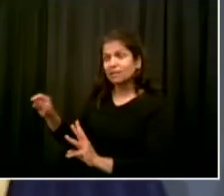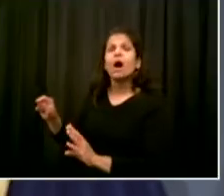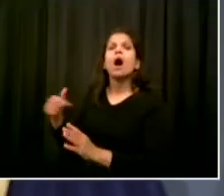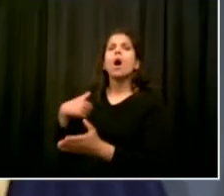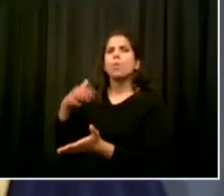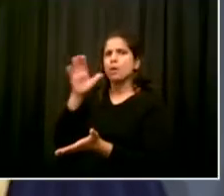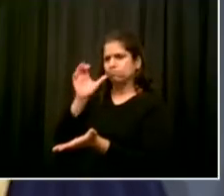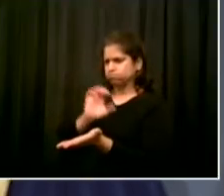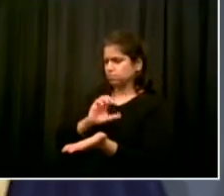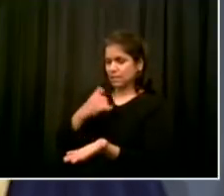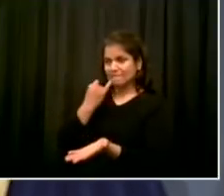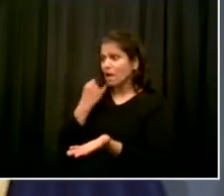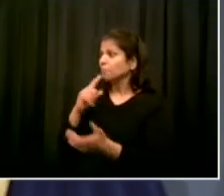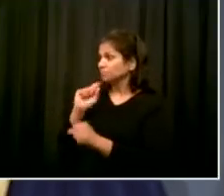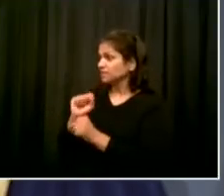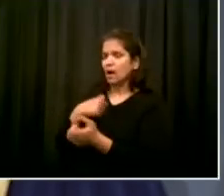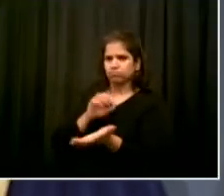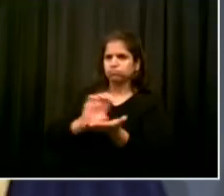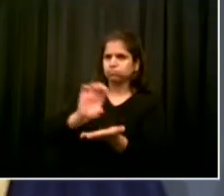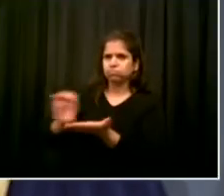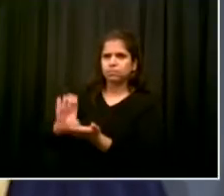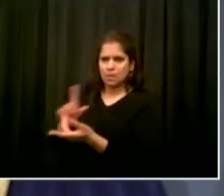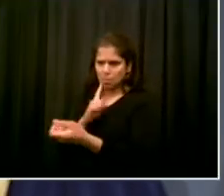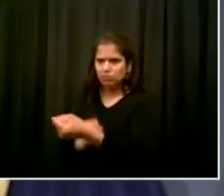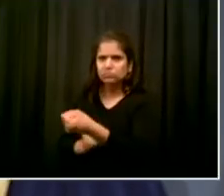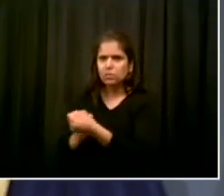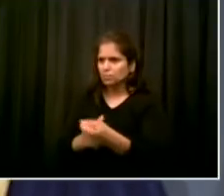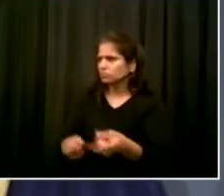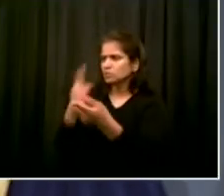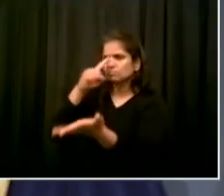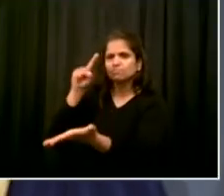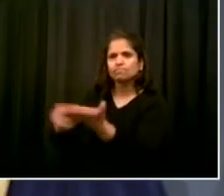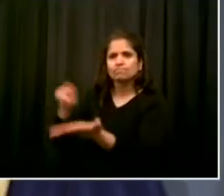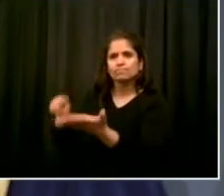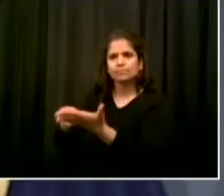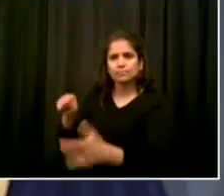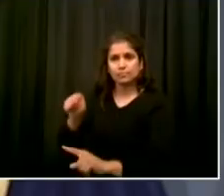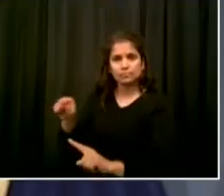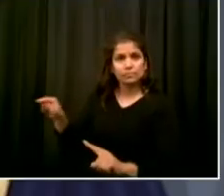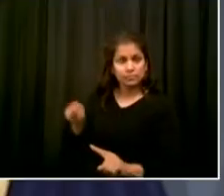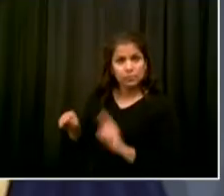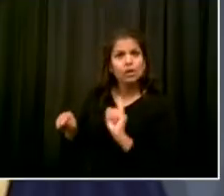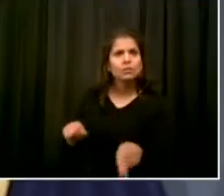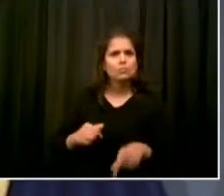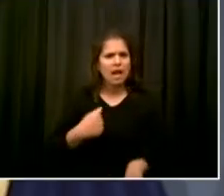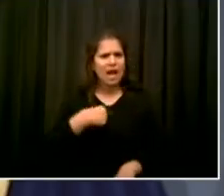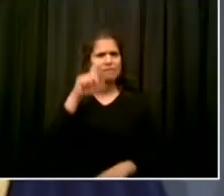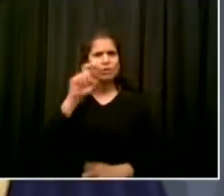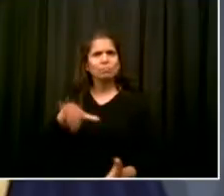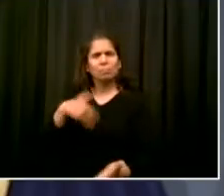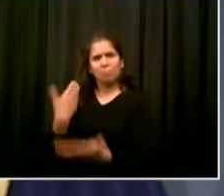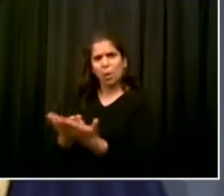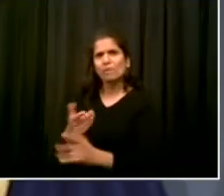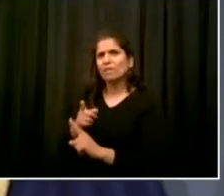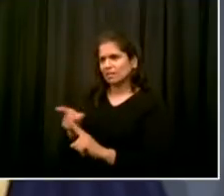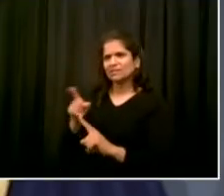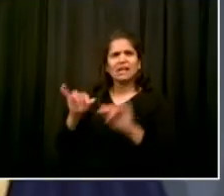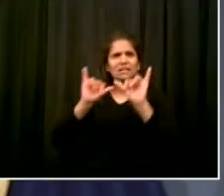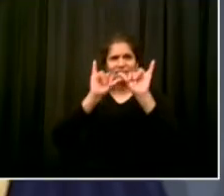has to be done a lot more. We'll make more systematic announcements in the days ahead, but I'm actually